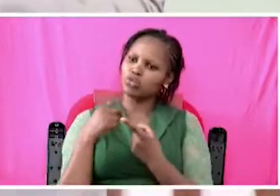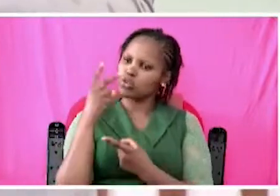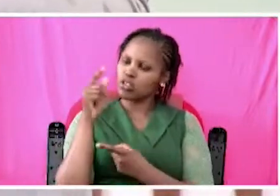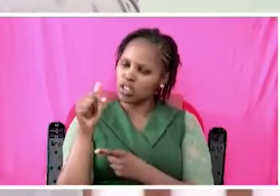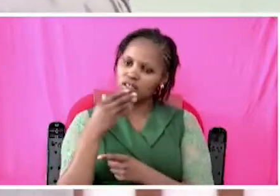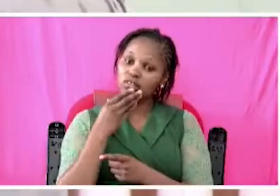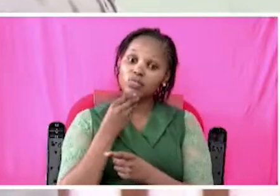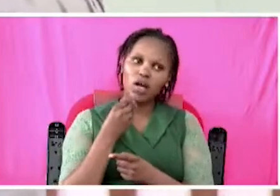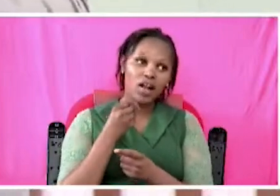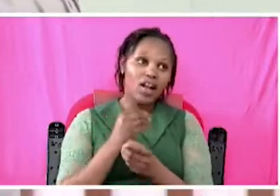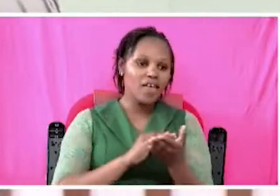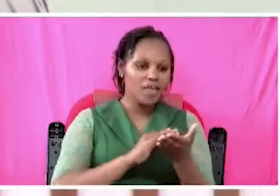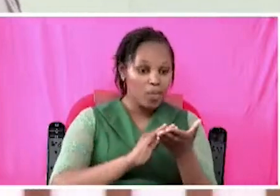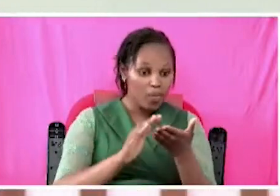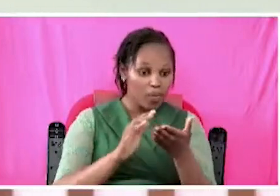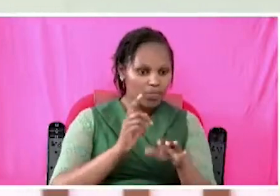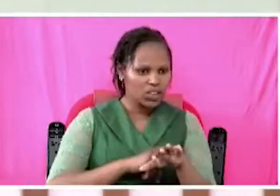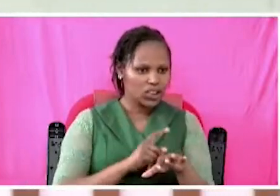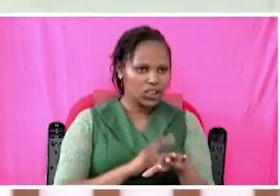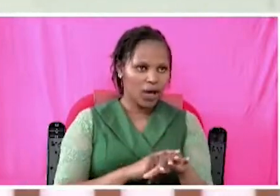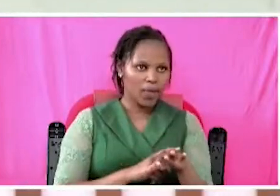sees,